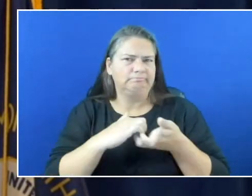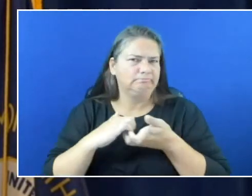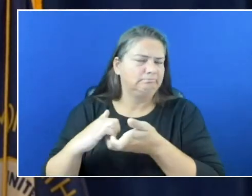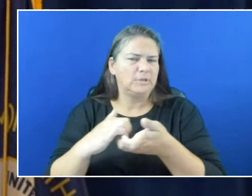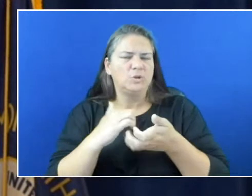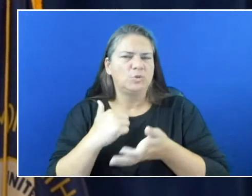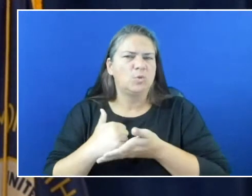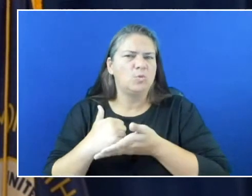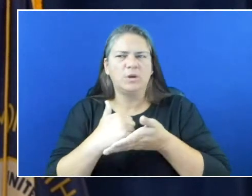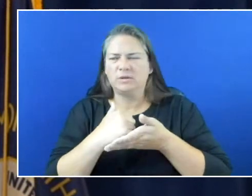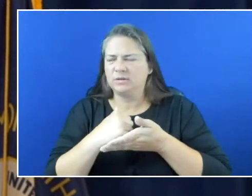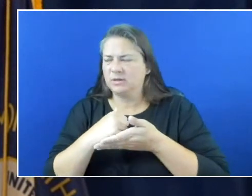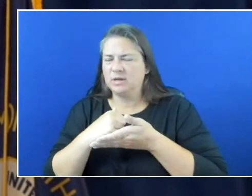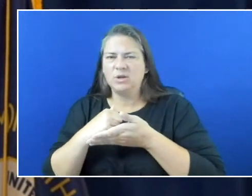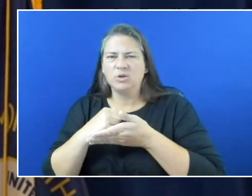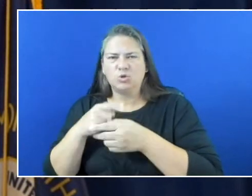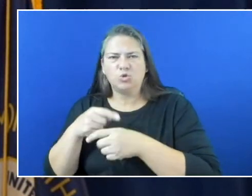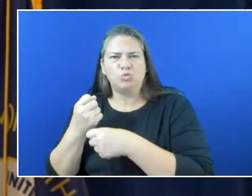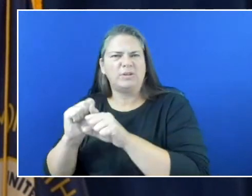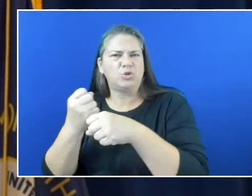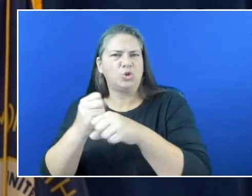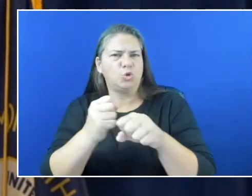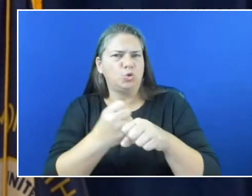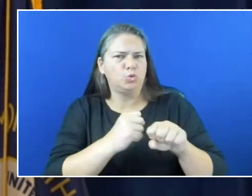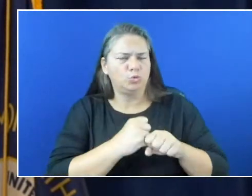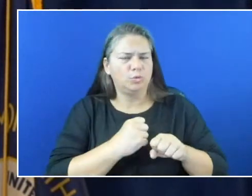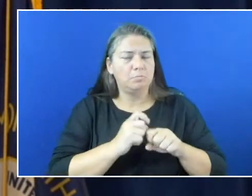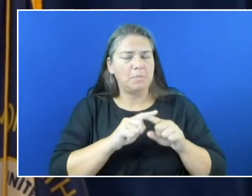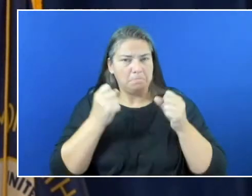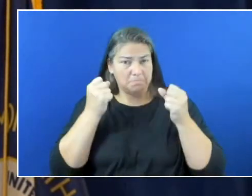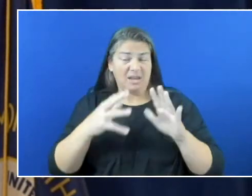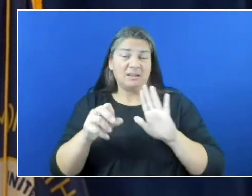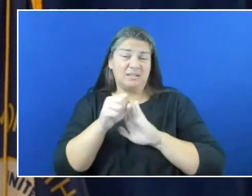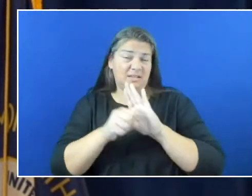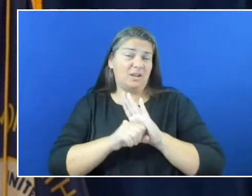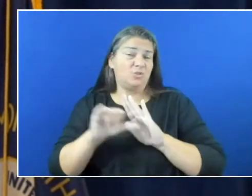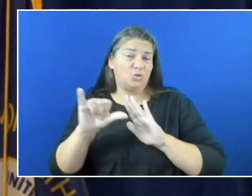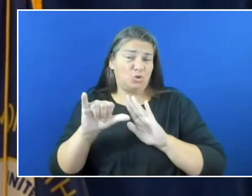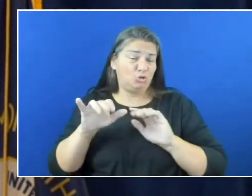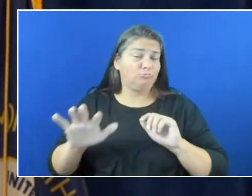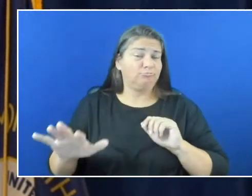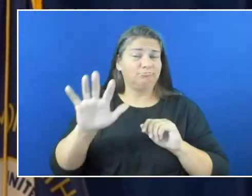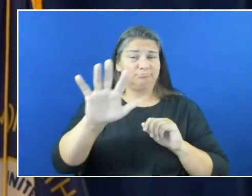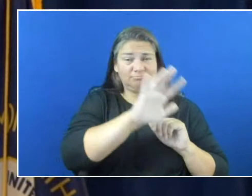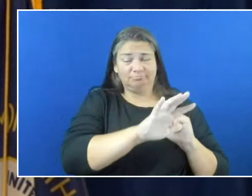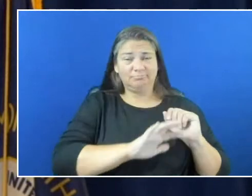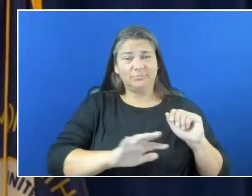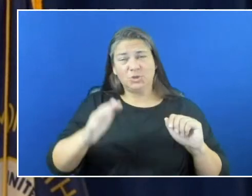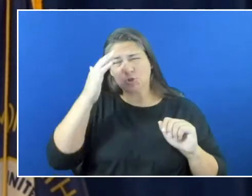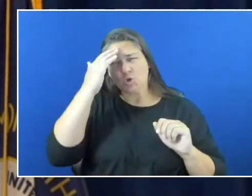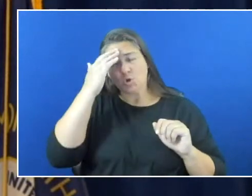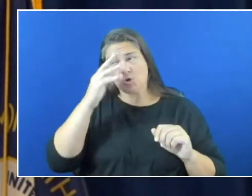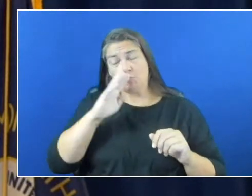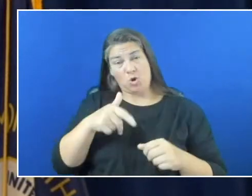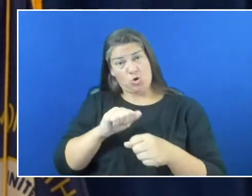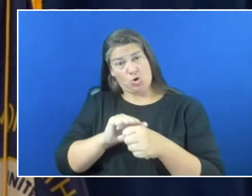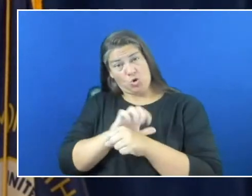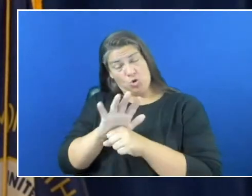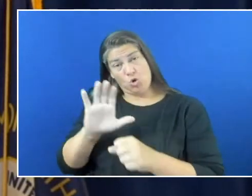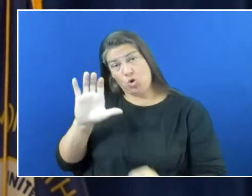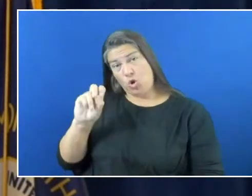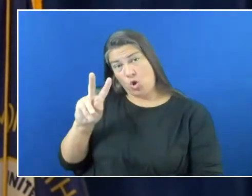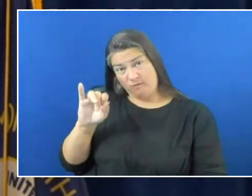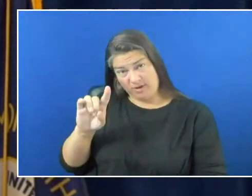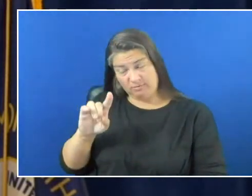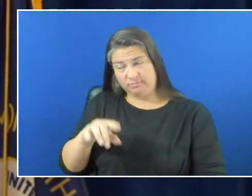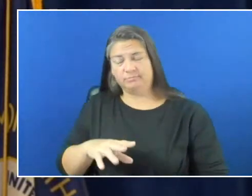the rescues, but between multiple states as well. Just like we talk about the evils of COVID and the opioid epidemic, not